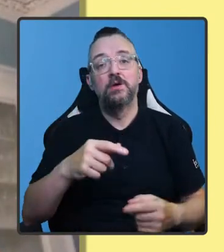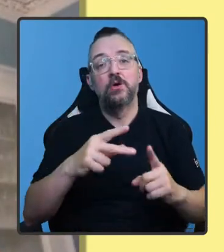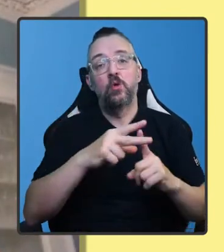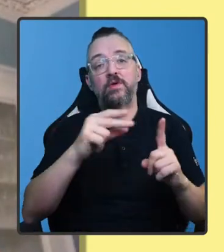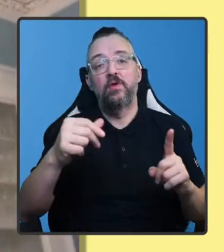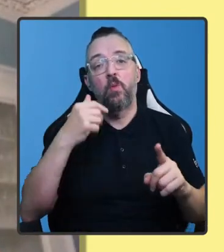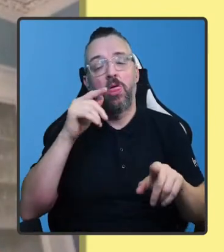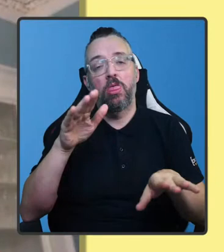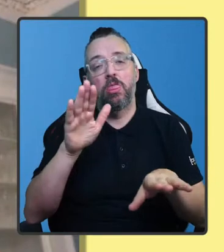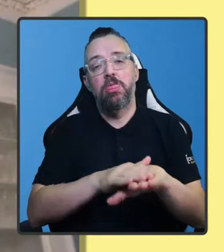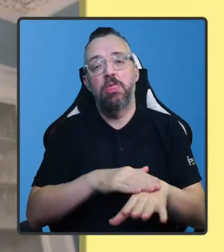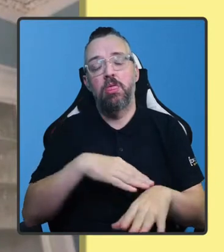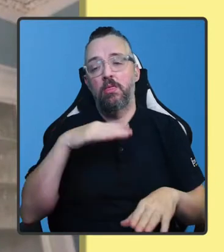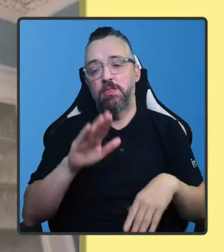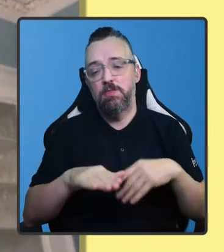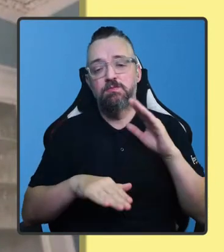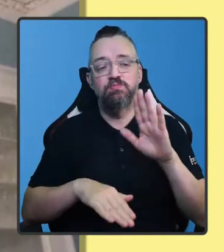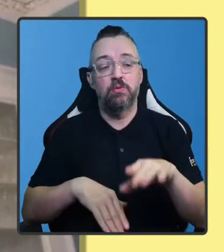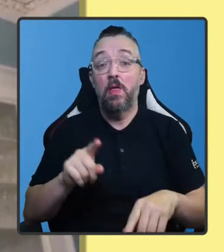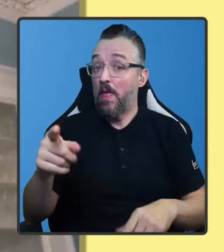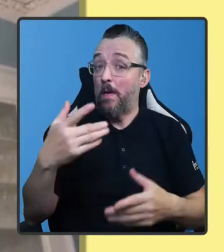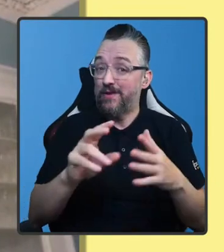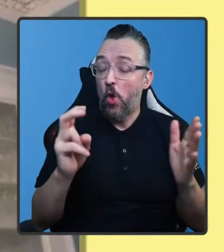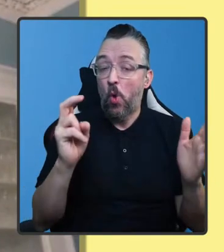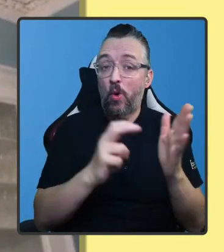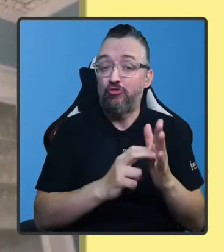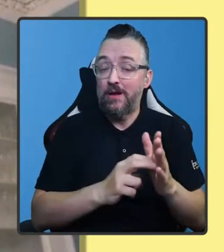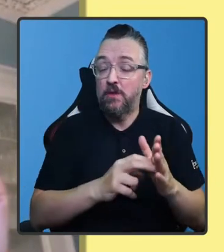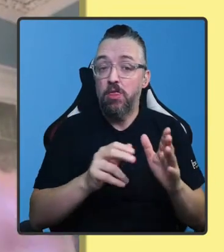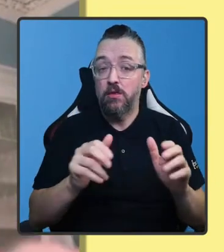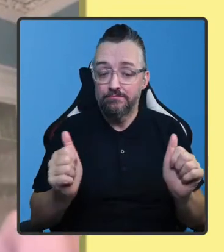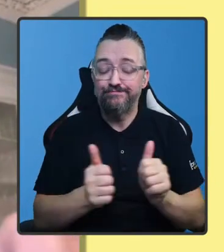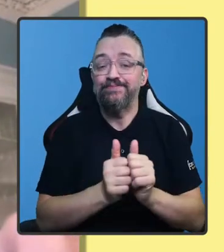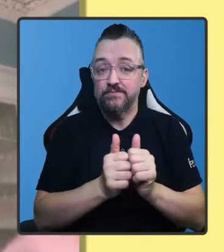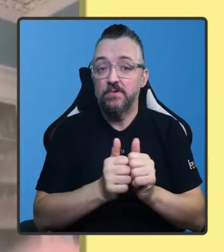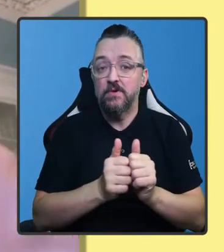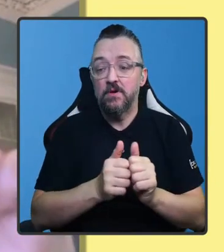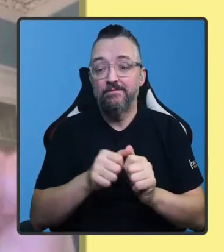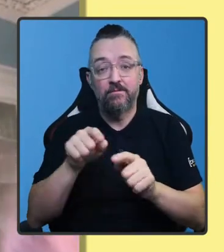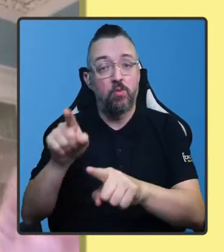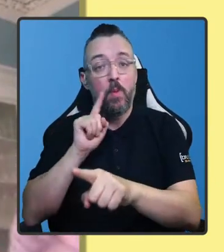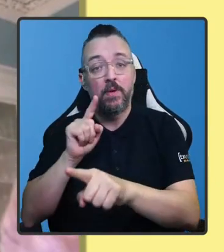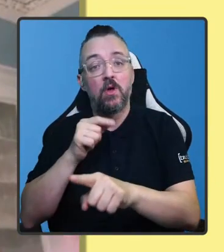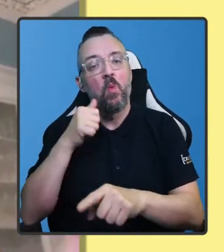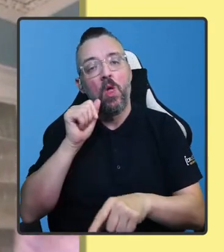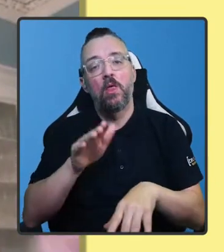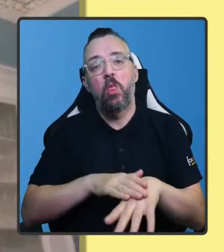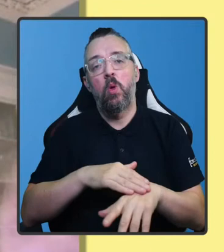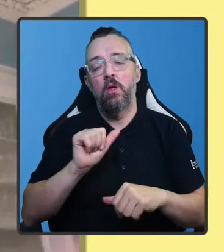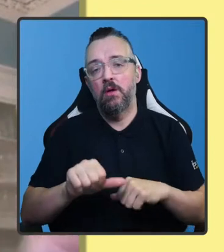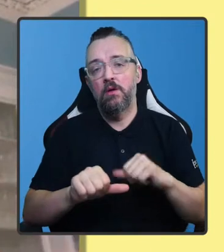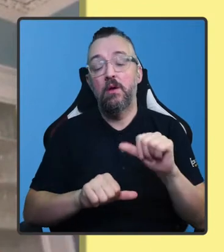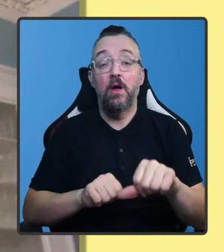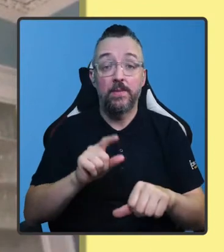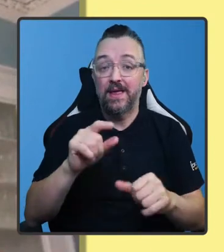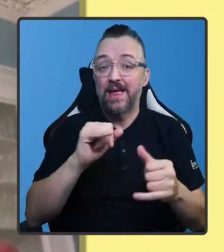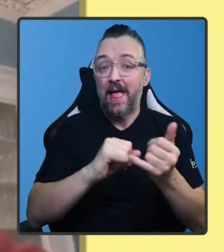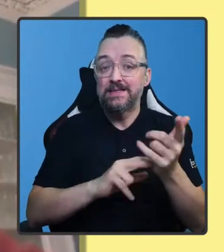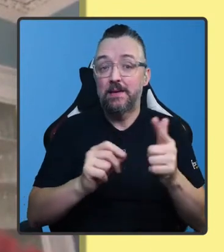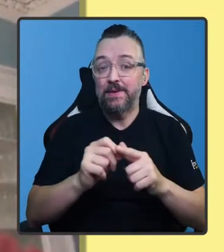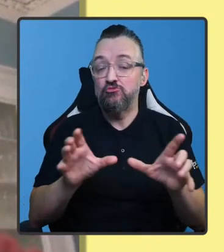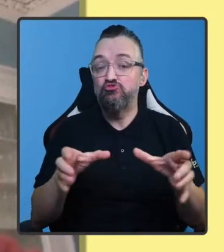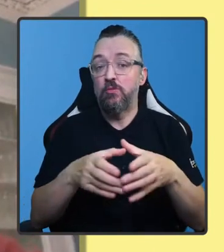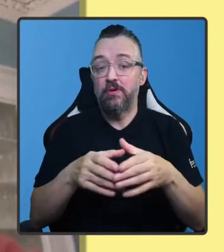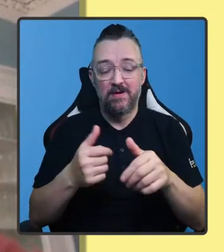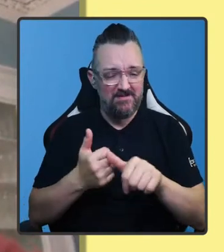their contractual obligations to these women. Conference, our SNP group fight hard for